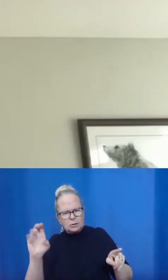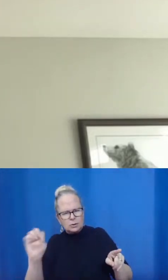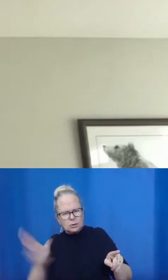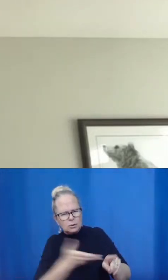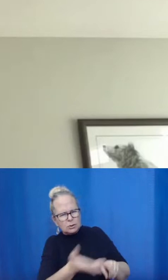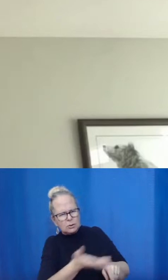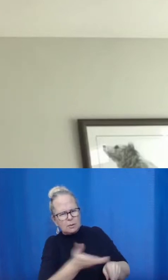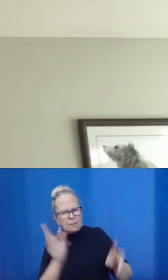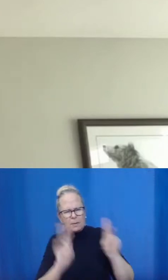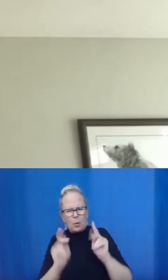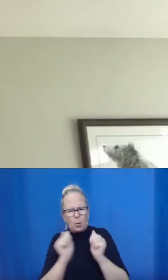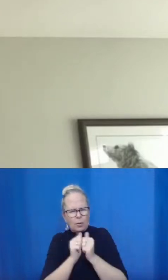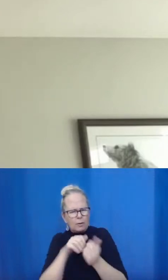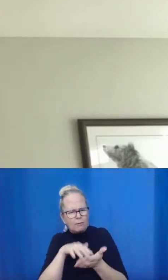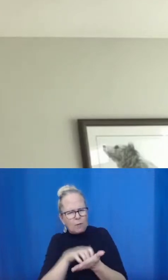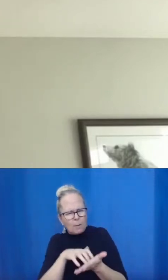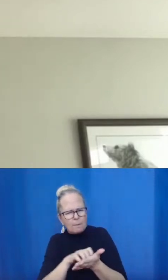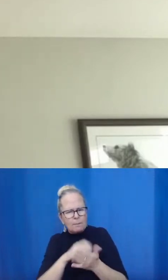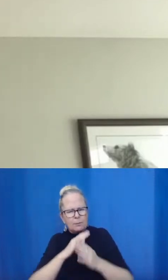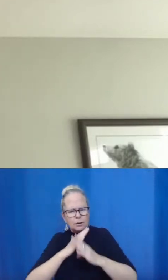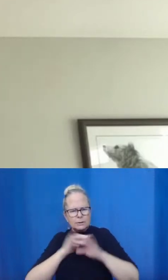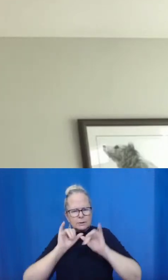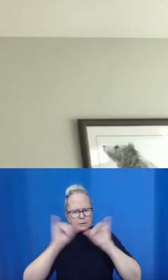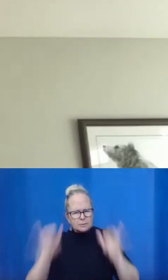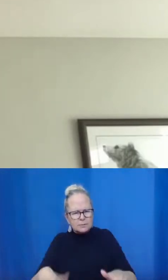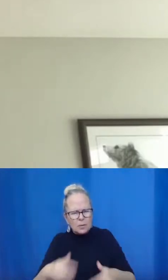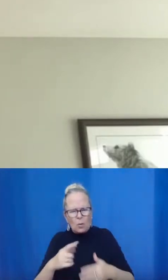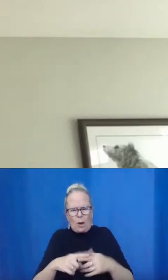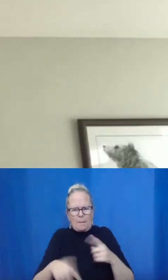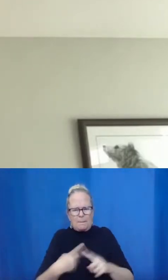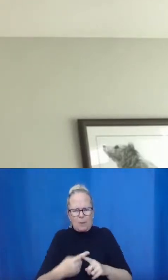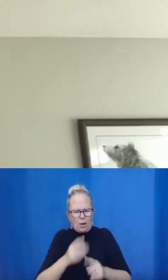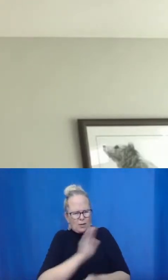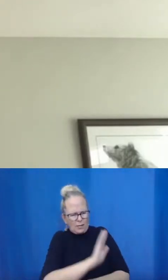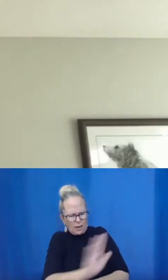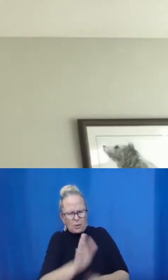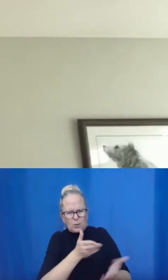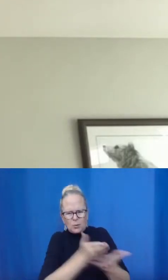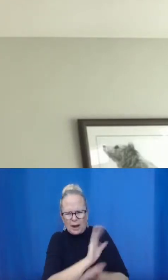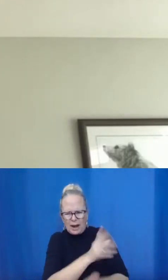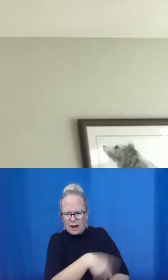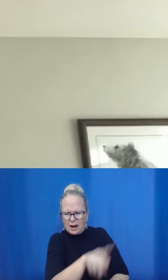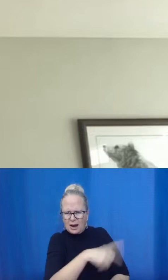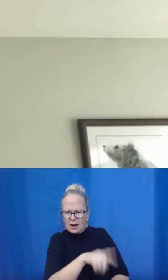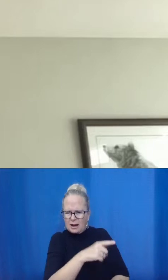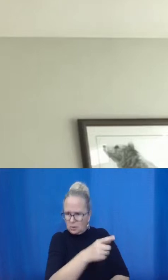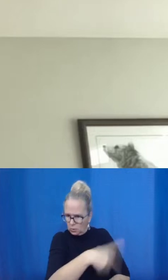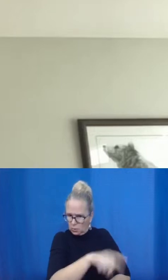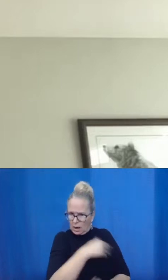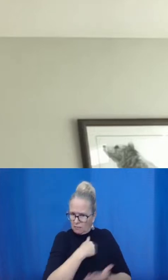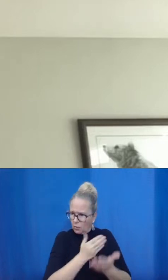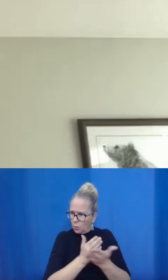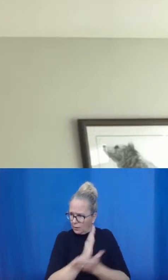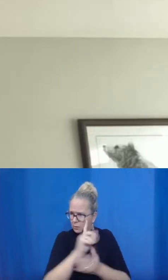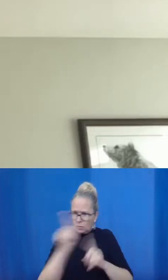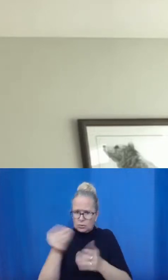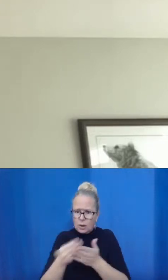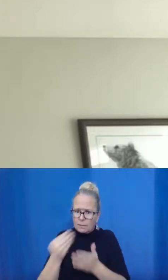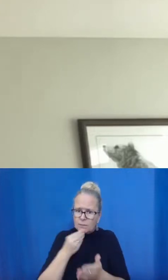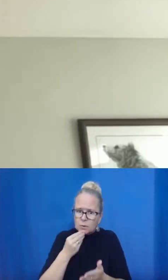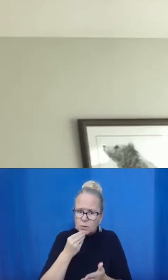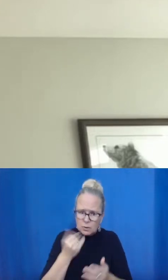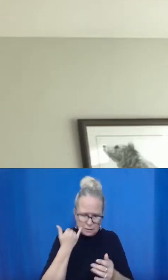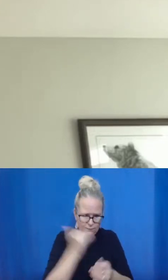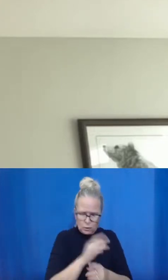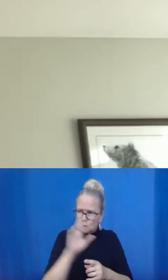this, we've seen a shift to virtual care, and that was abrupt for most of us. But I think what we've learned from that is that a lot of what we do in